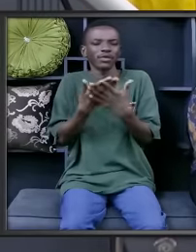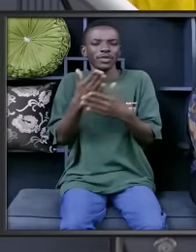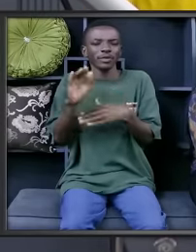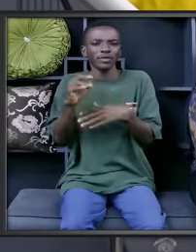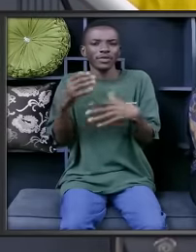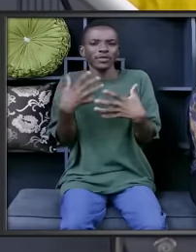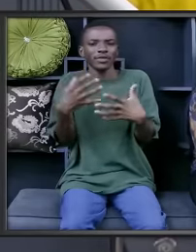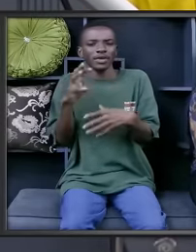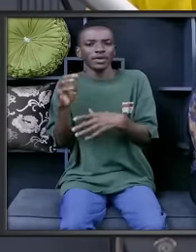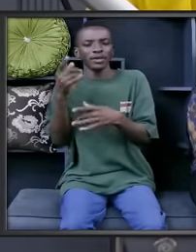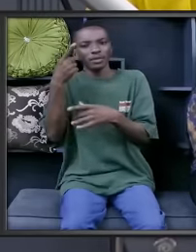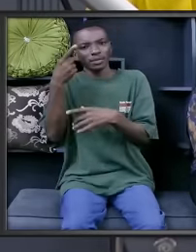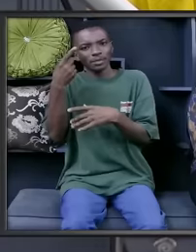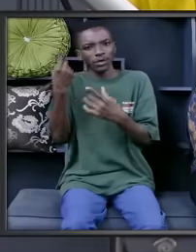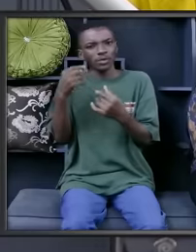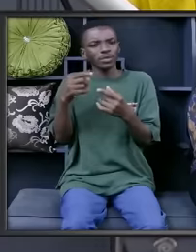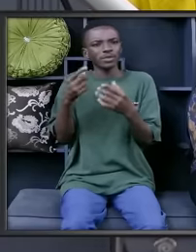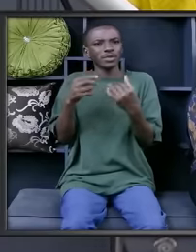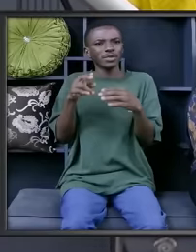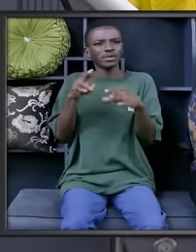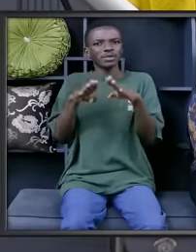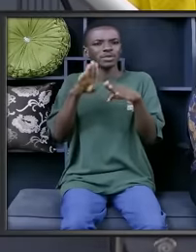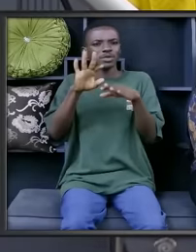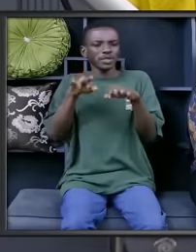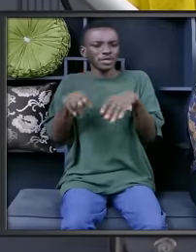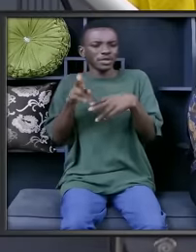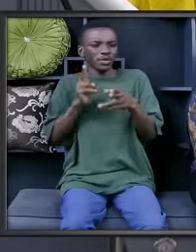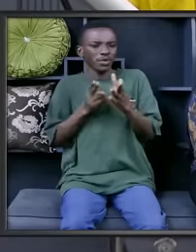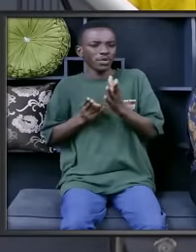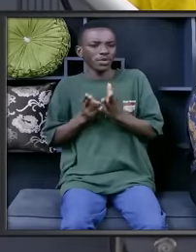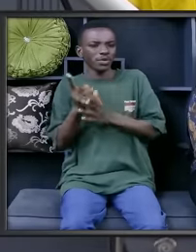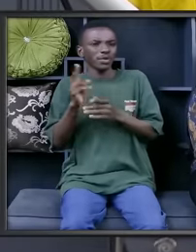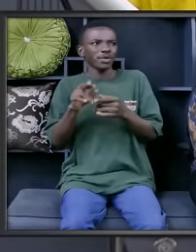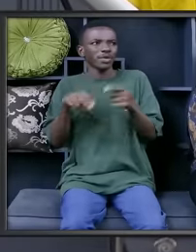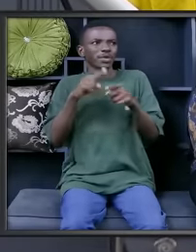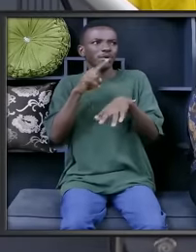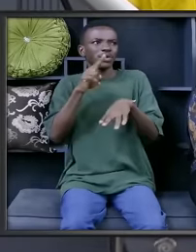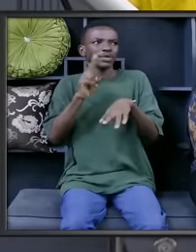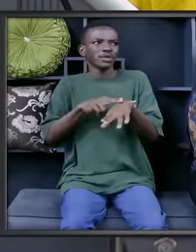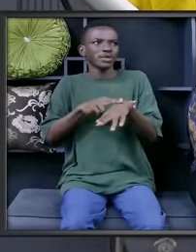reason where people say come to Berekete, you go get justice. Now, everywhere where I go for National